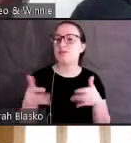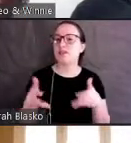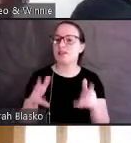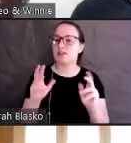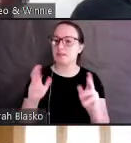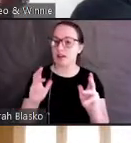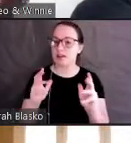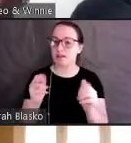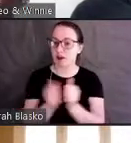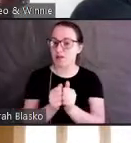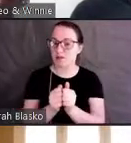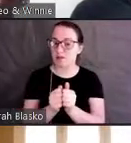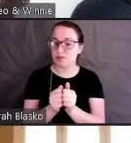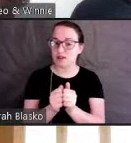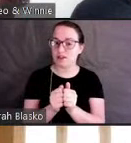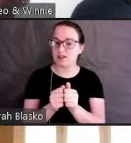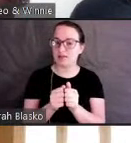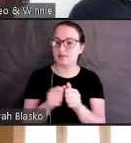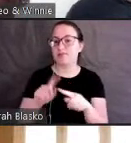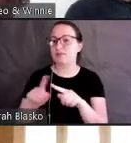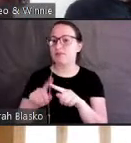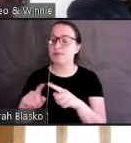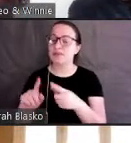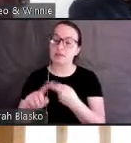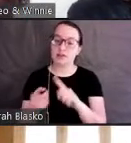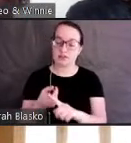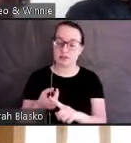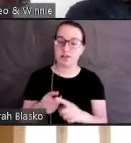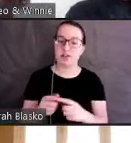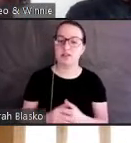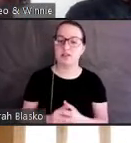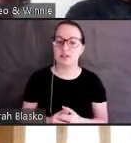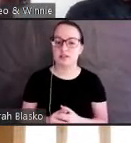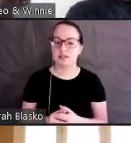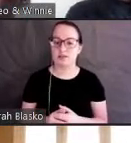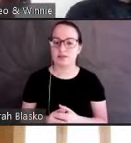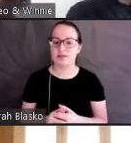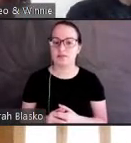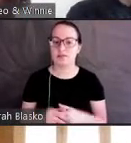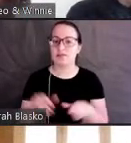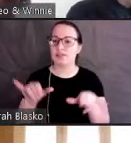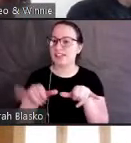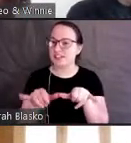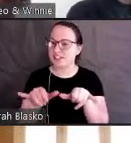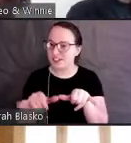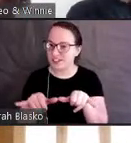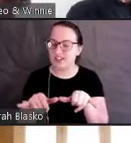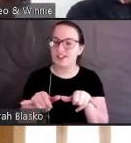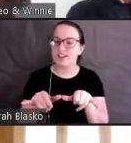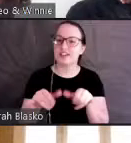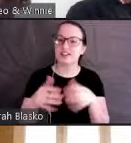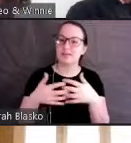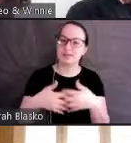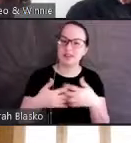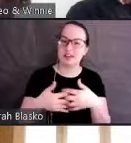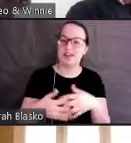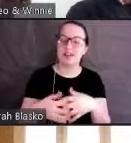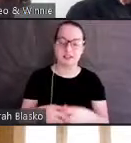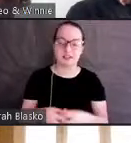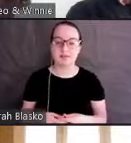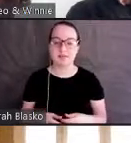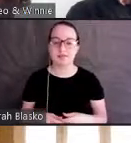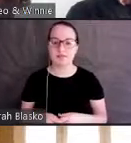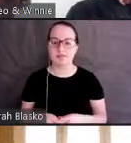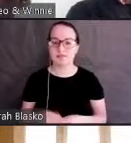and became good friends. And, you know, we have a very, very close relationship. And so I go back